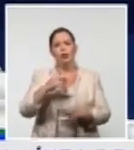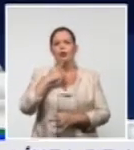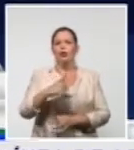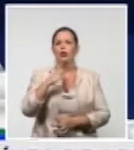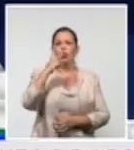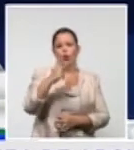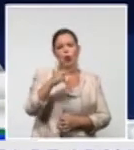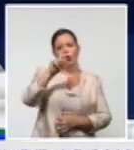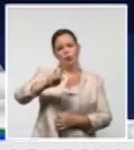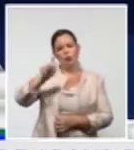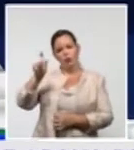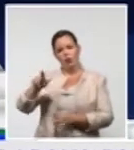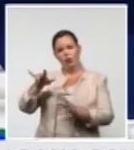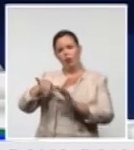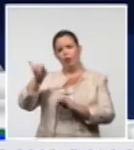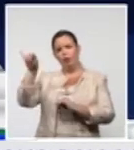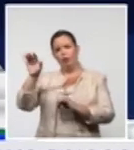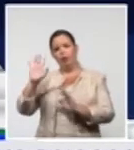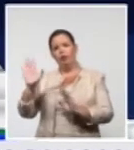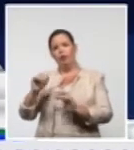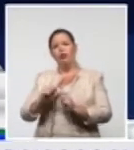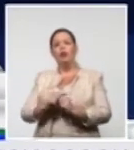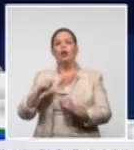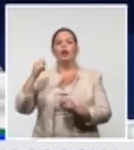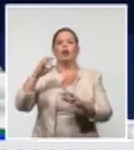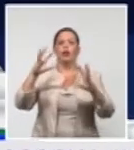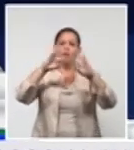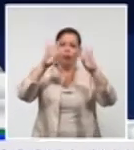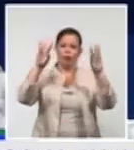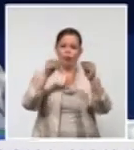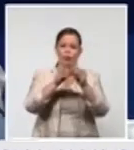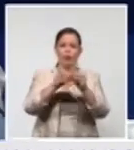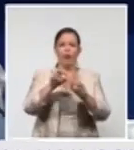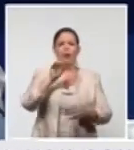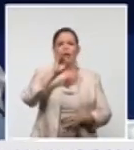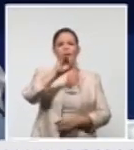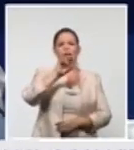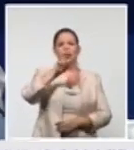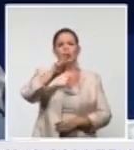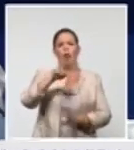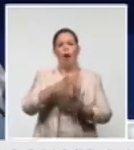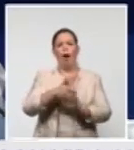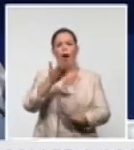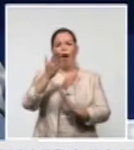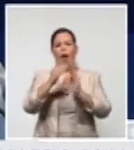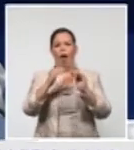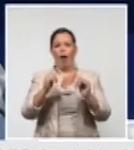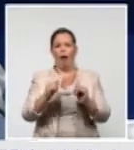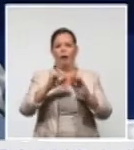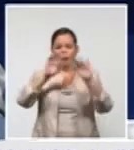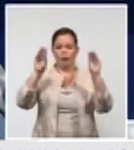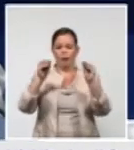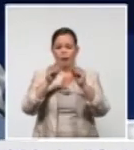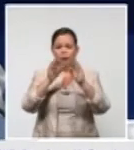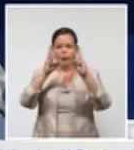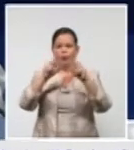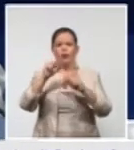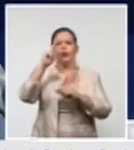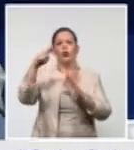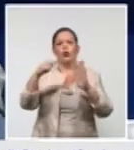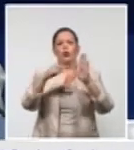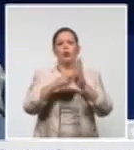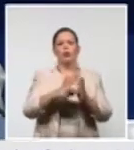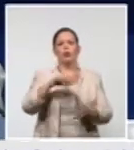Clara, and 2 are from Santiago de Cuba. As I always mention, 2